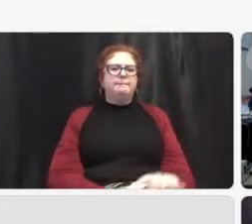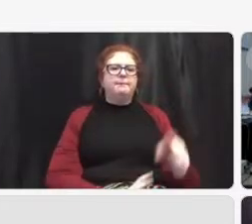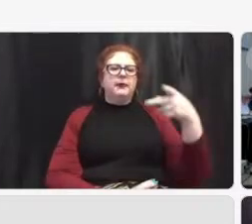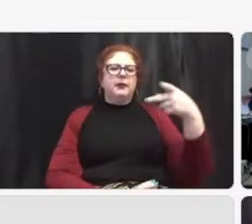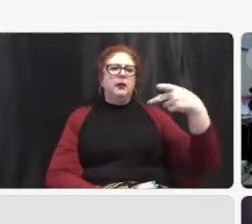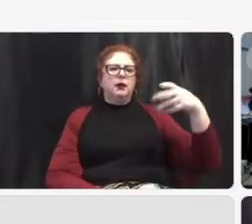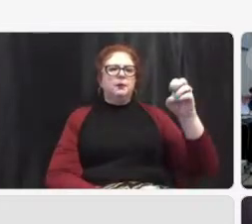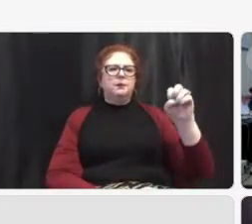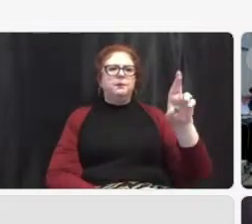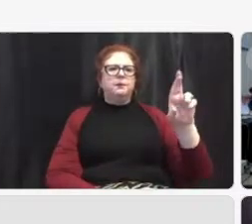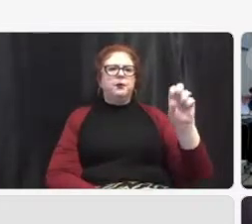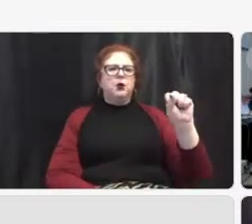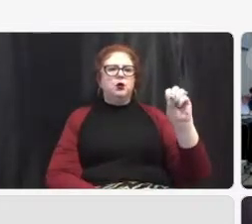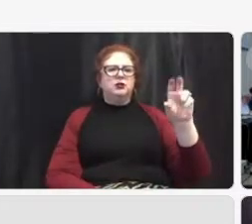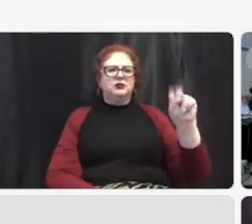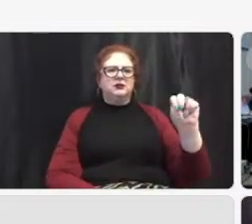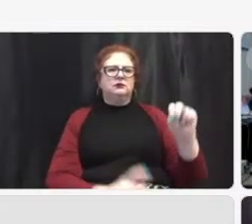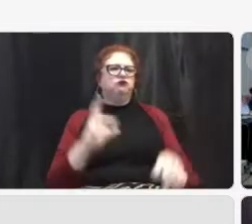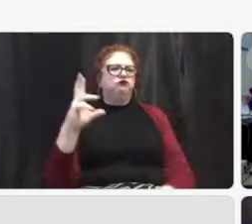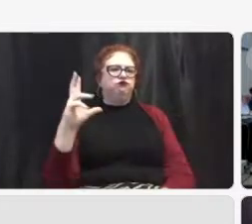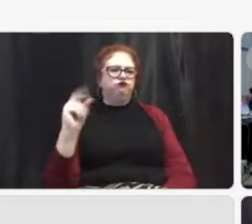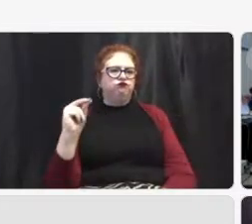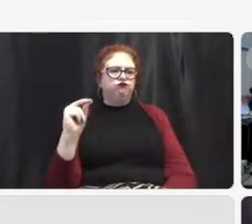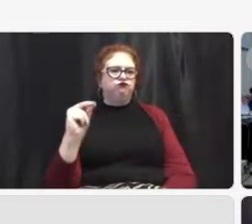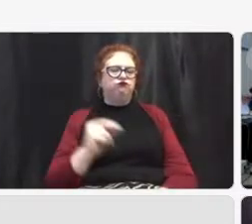Person? No.